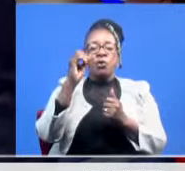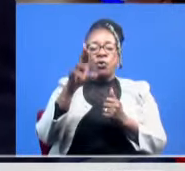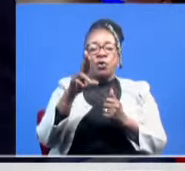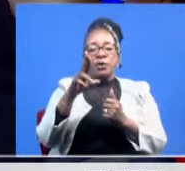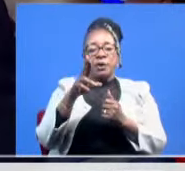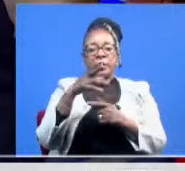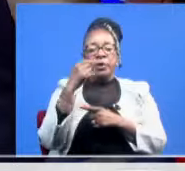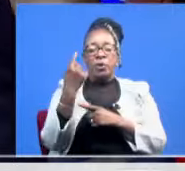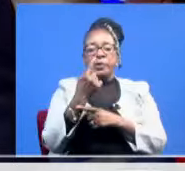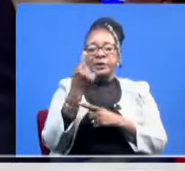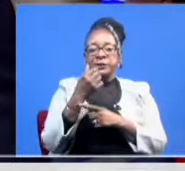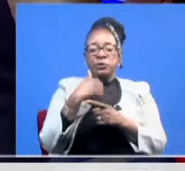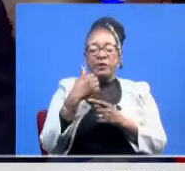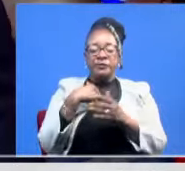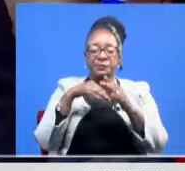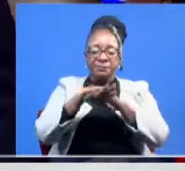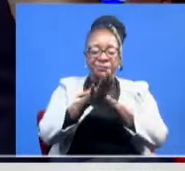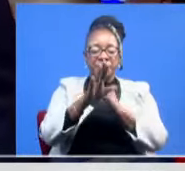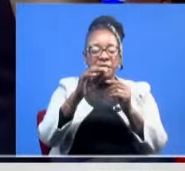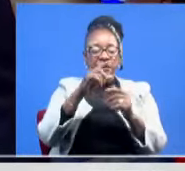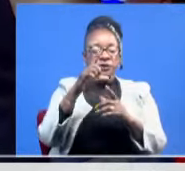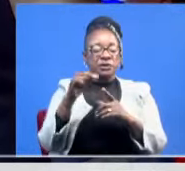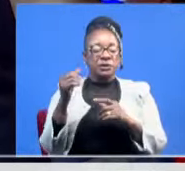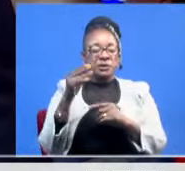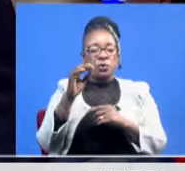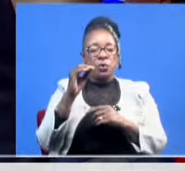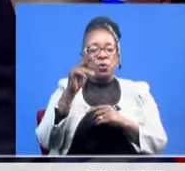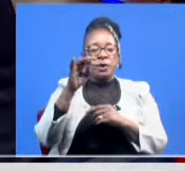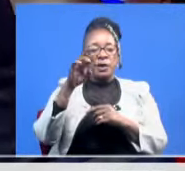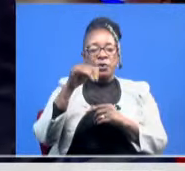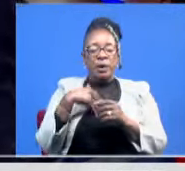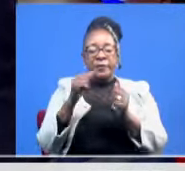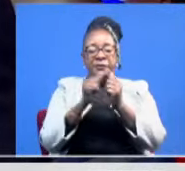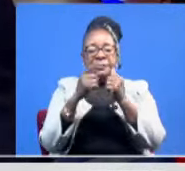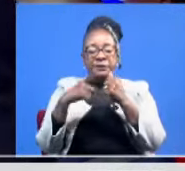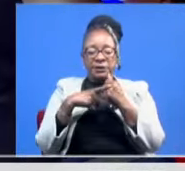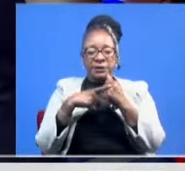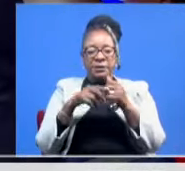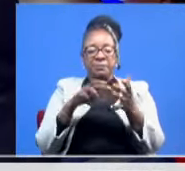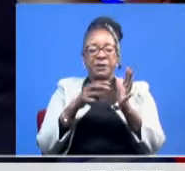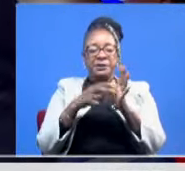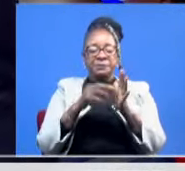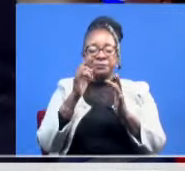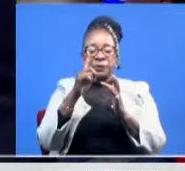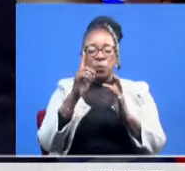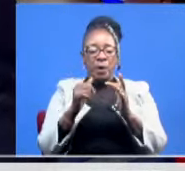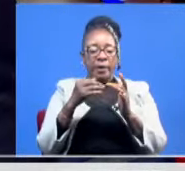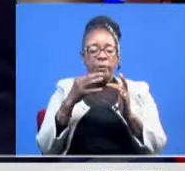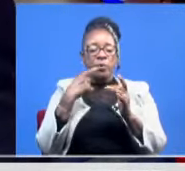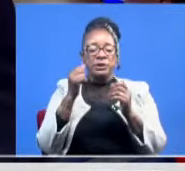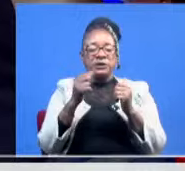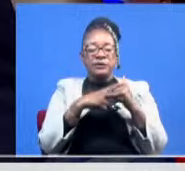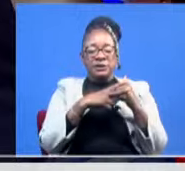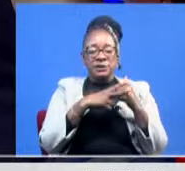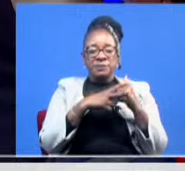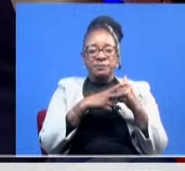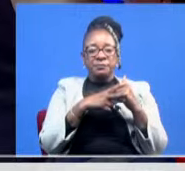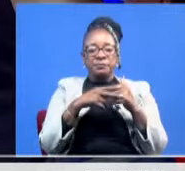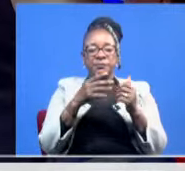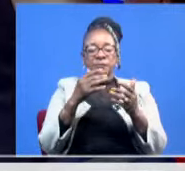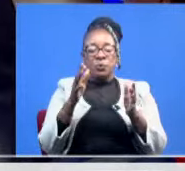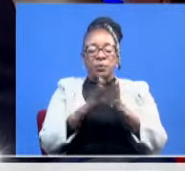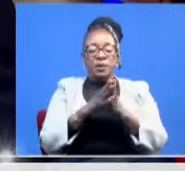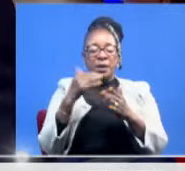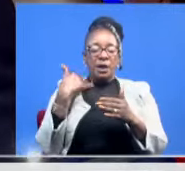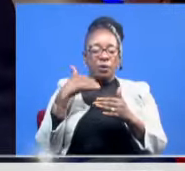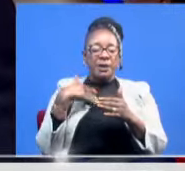from the summit of the goal scoring charts. Okello has 16 goals, that is one shy of Omalla, who has 17 ahead of the match against the Kariobangi